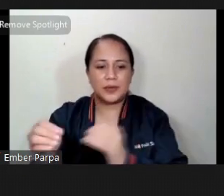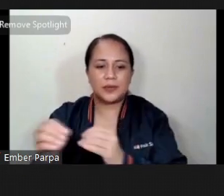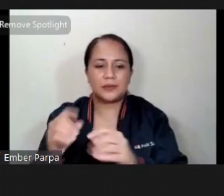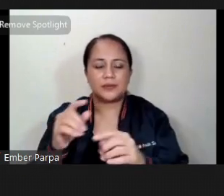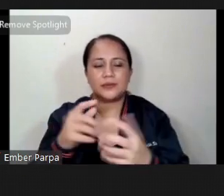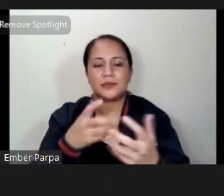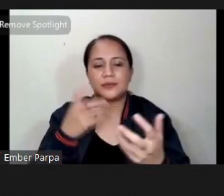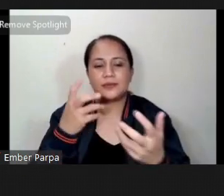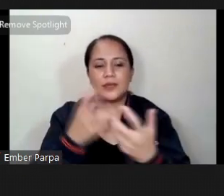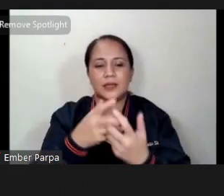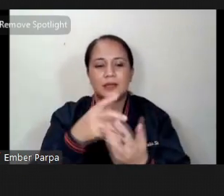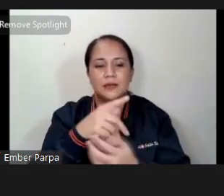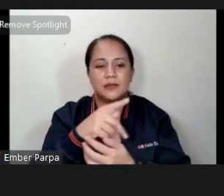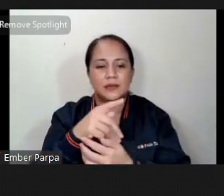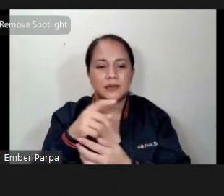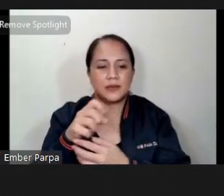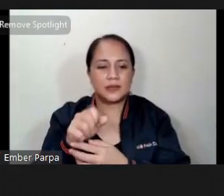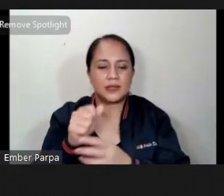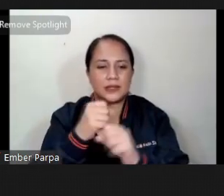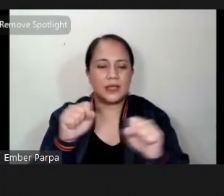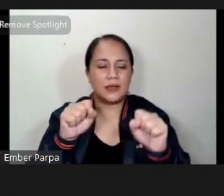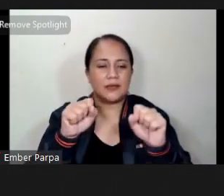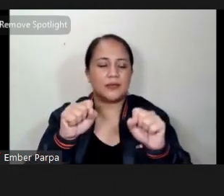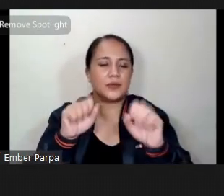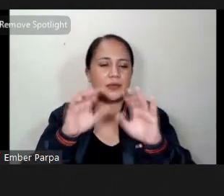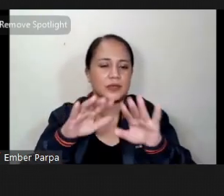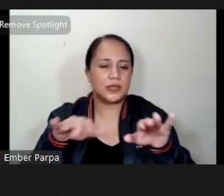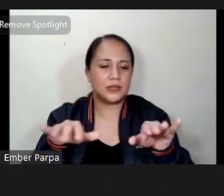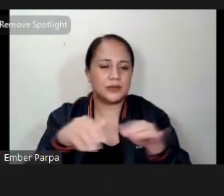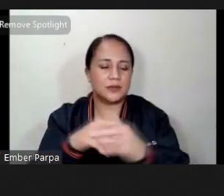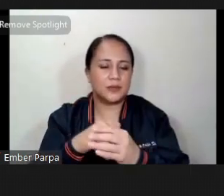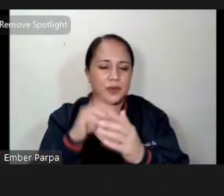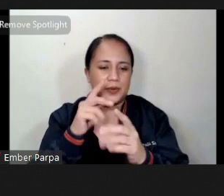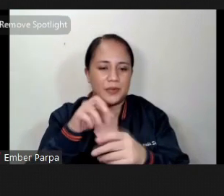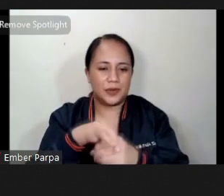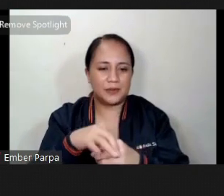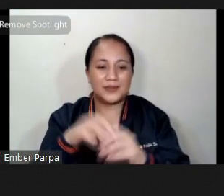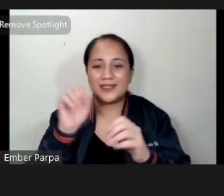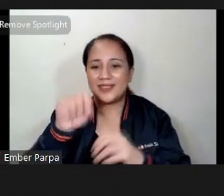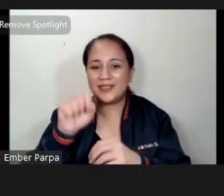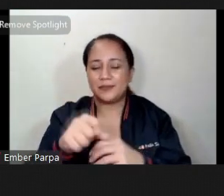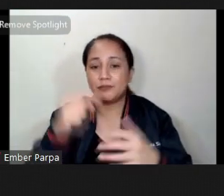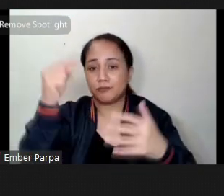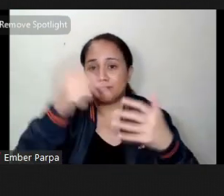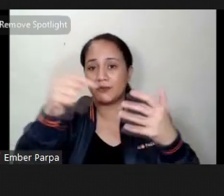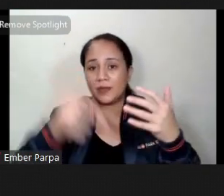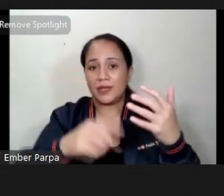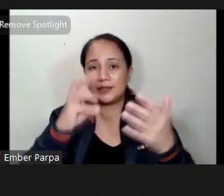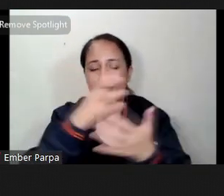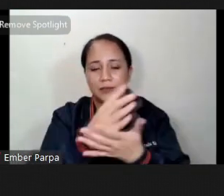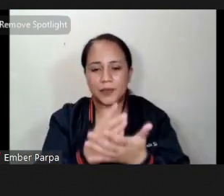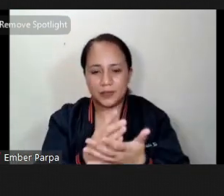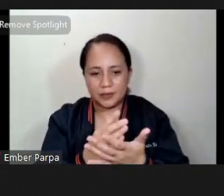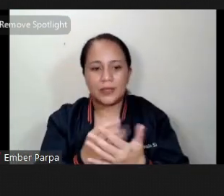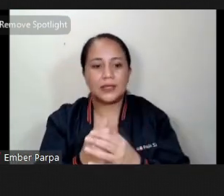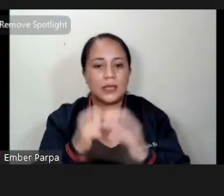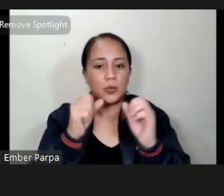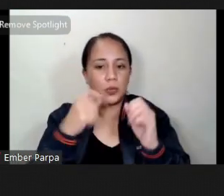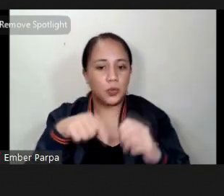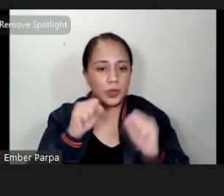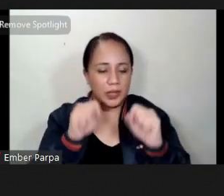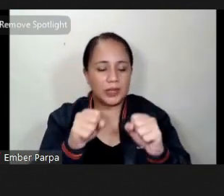the PPE EVAC and the Safer Kids PH program. And yes, those are the 6 components that we,